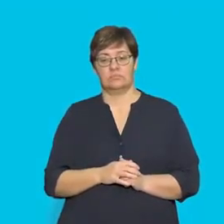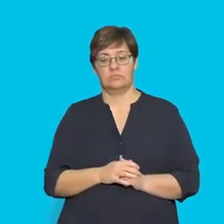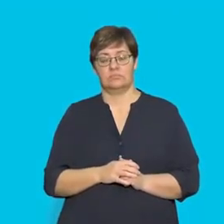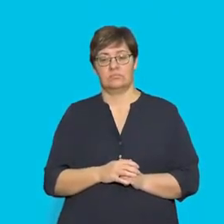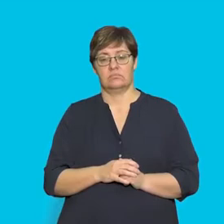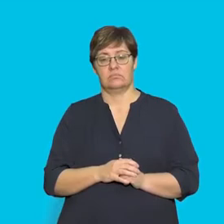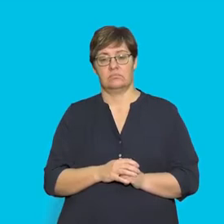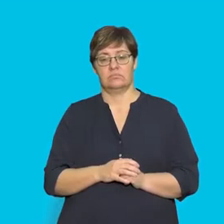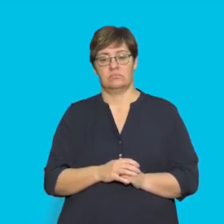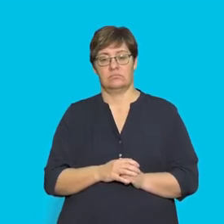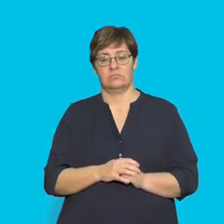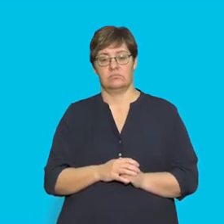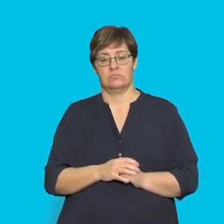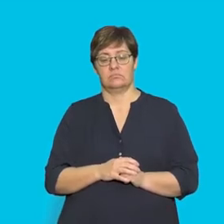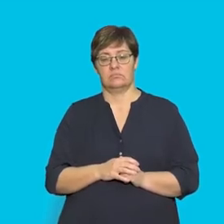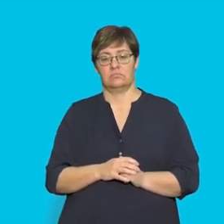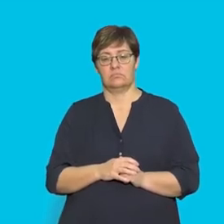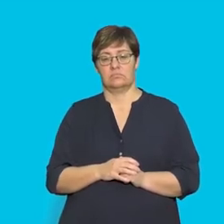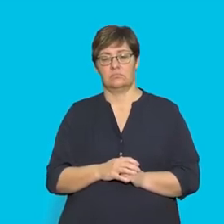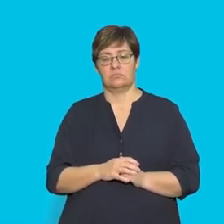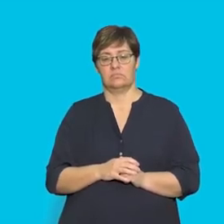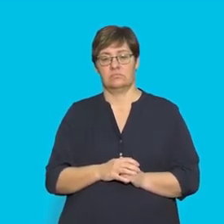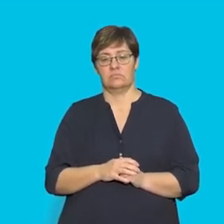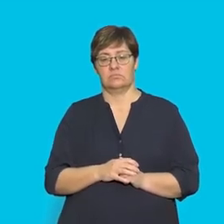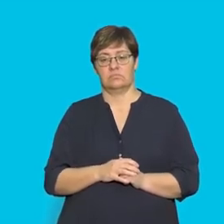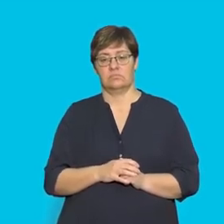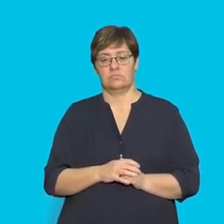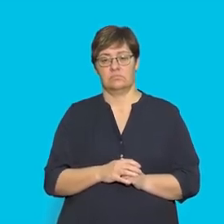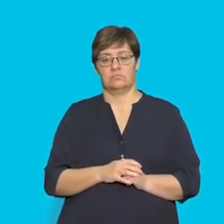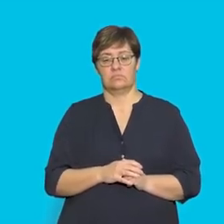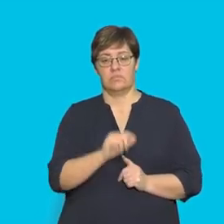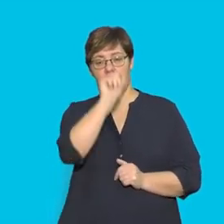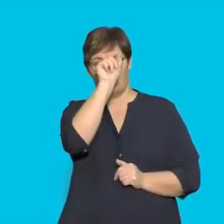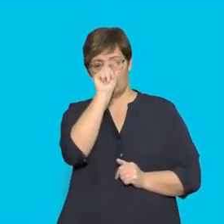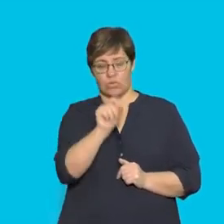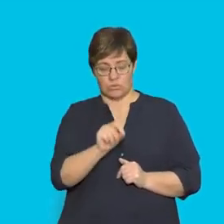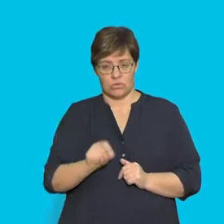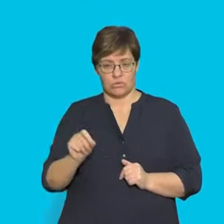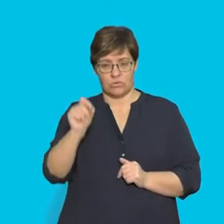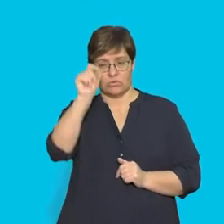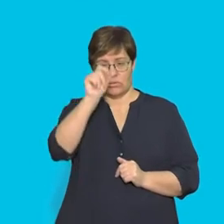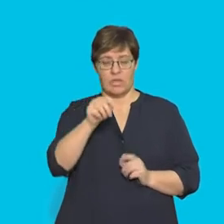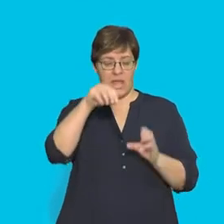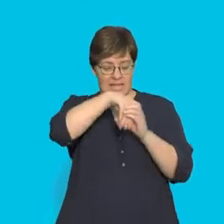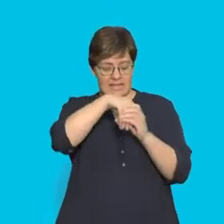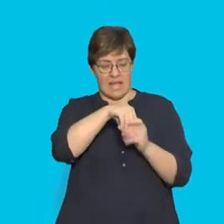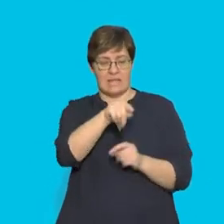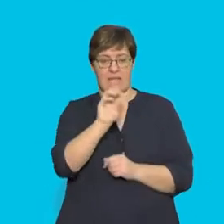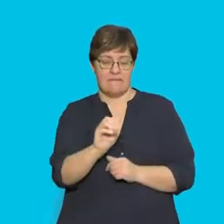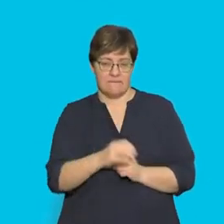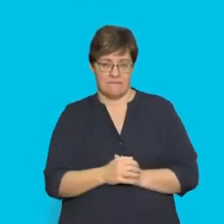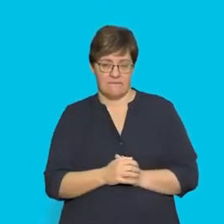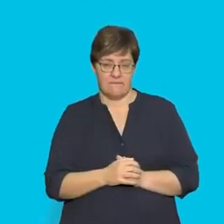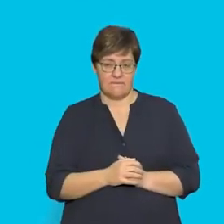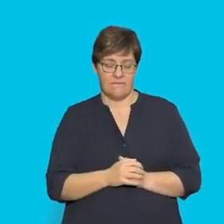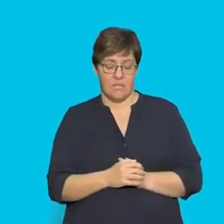be coming out on the inside of the coil. So that means there'd have to be dots on the inside of the coil. And if I'm